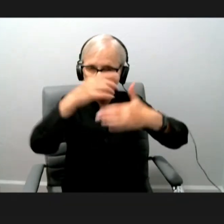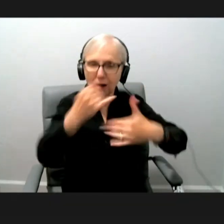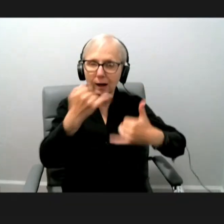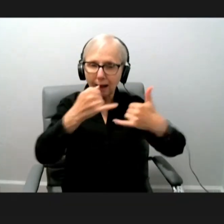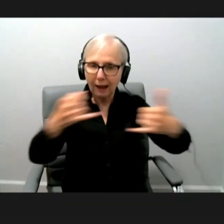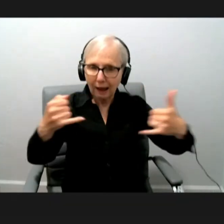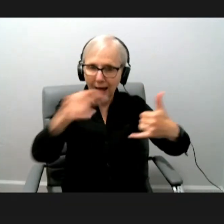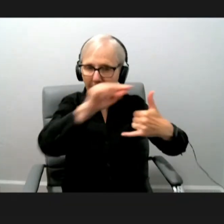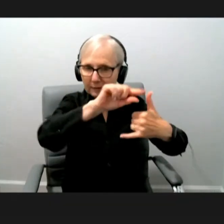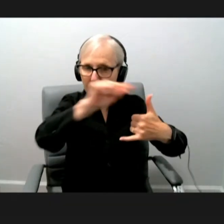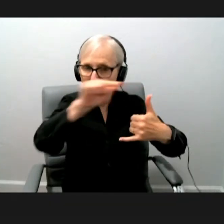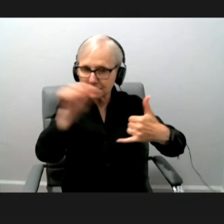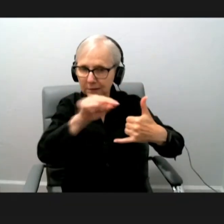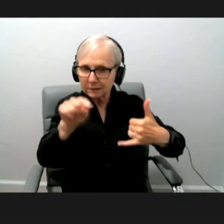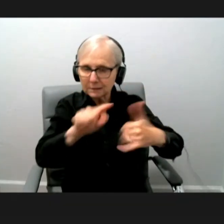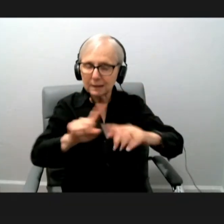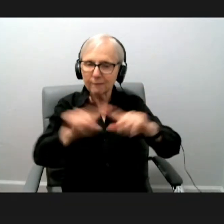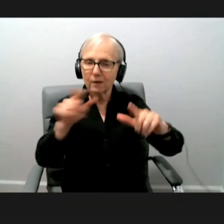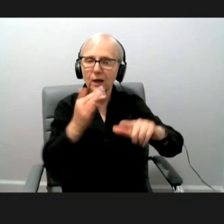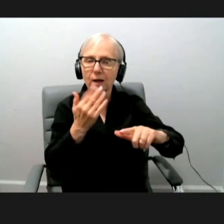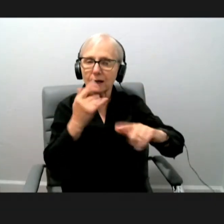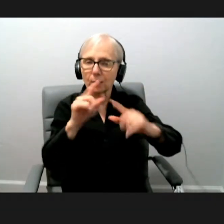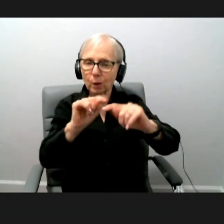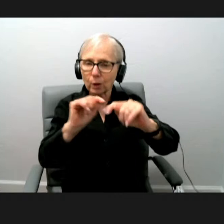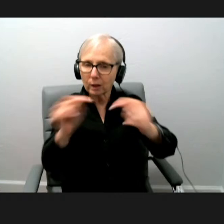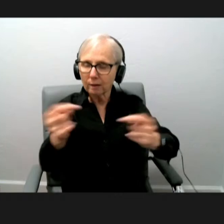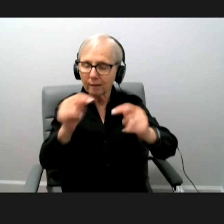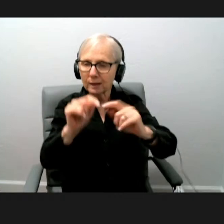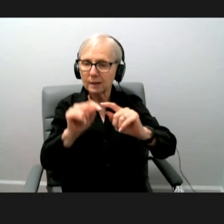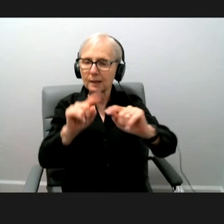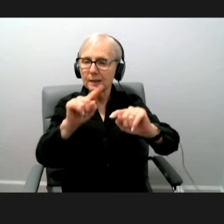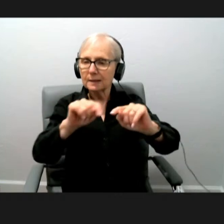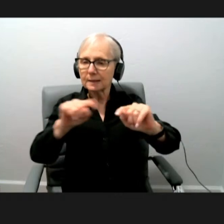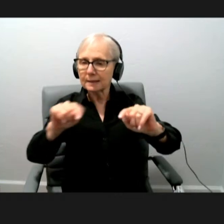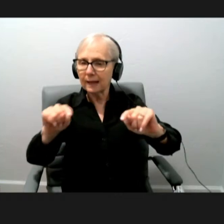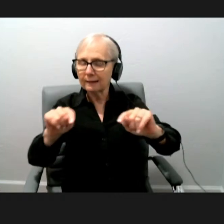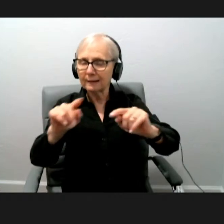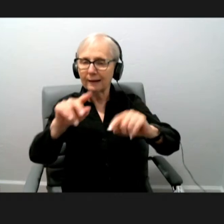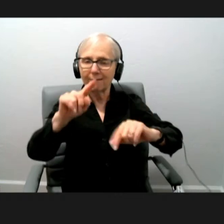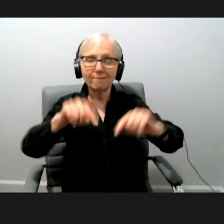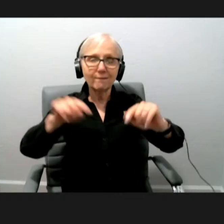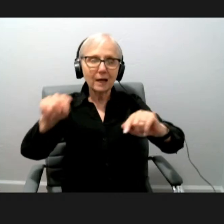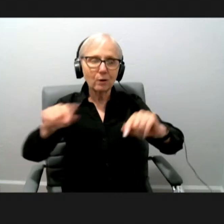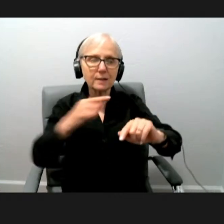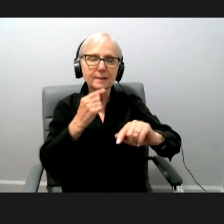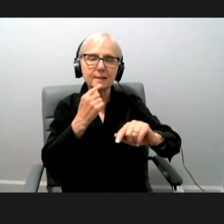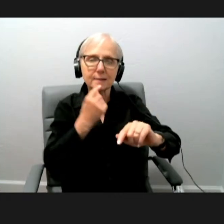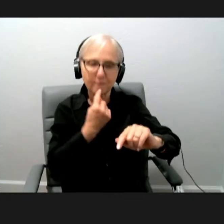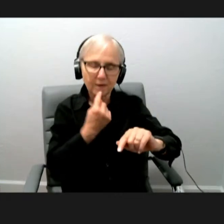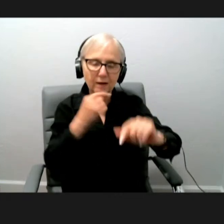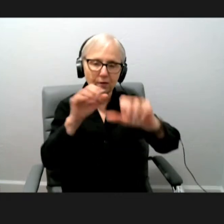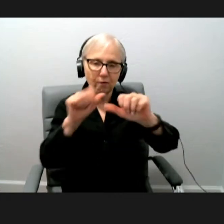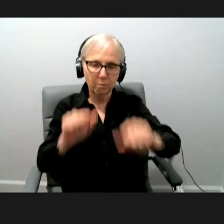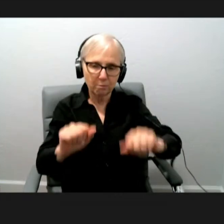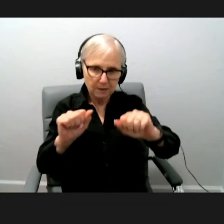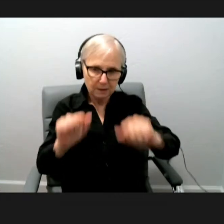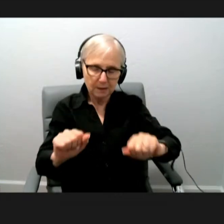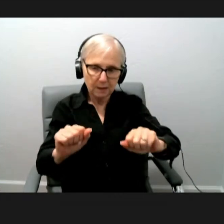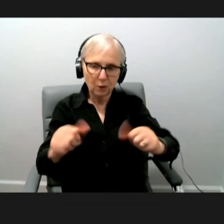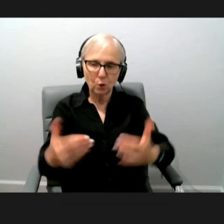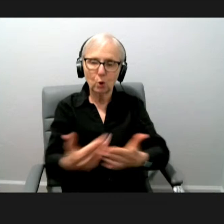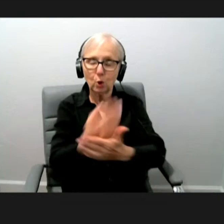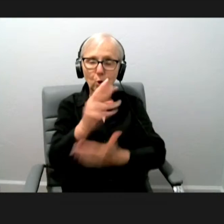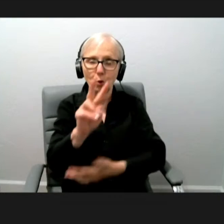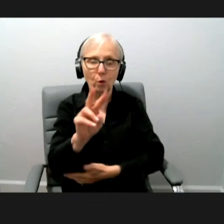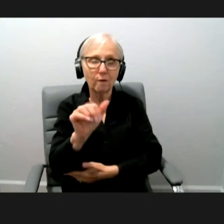lines. And what the modeling team did there is slightly vary severity in case there is the possibility that newer variants